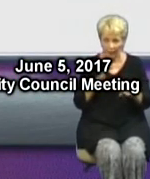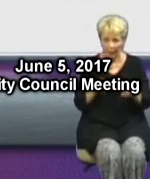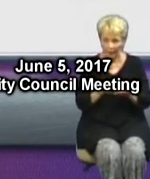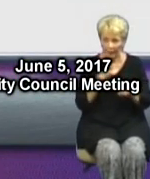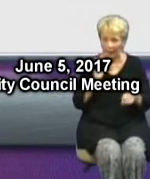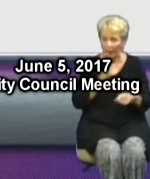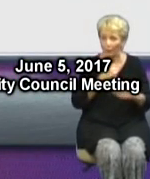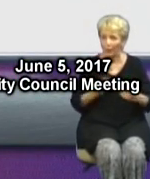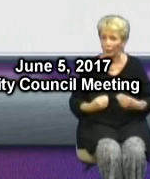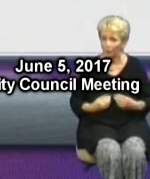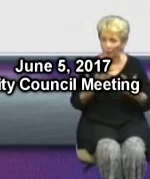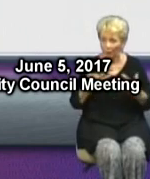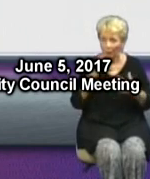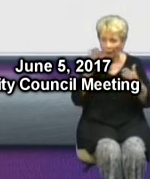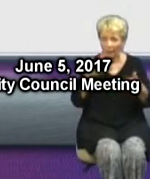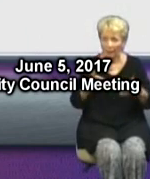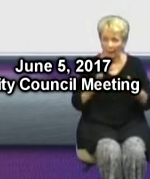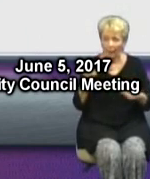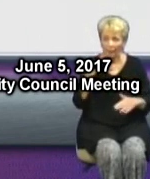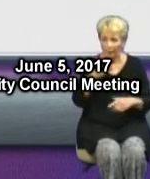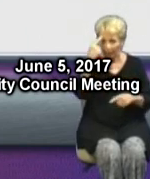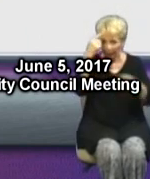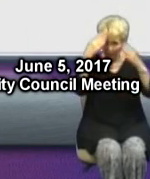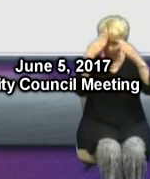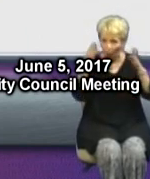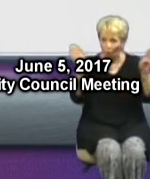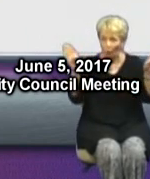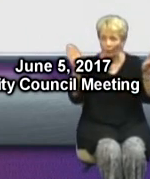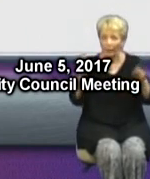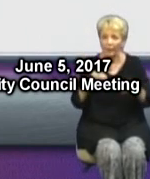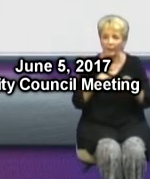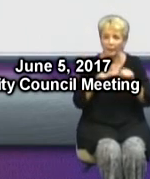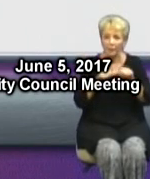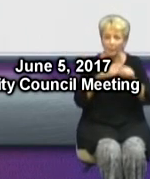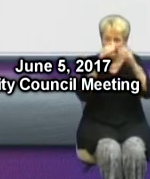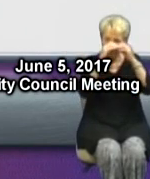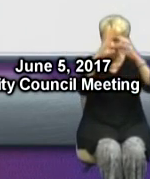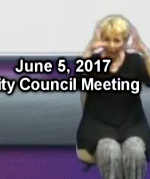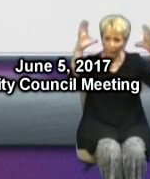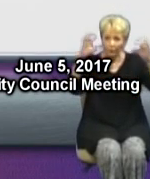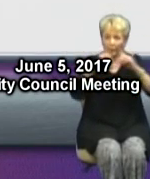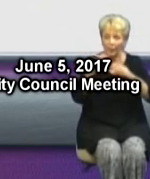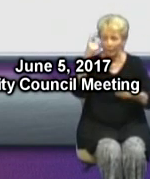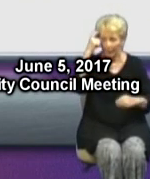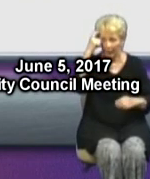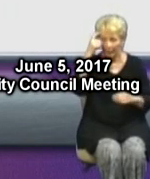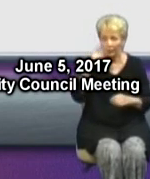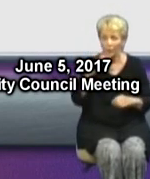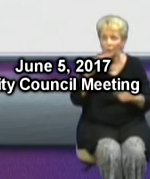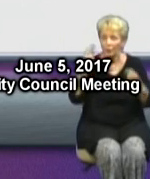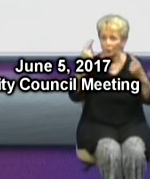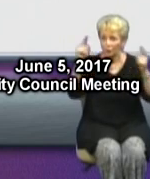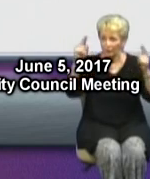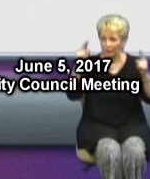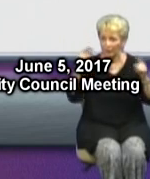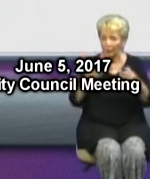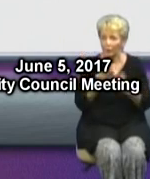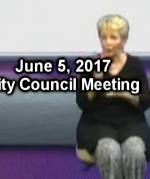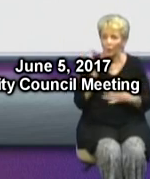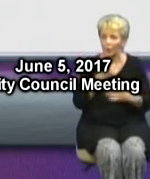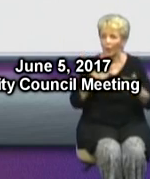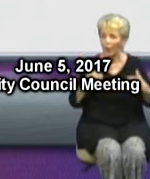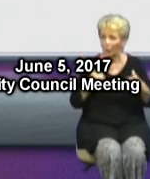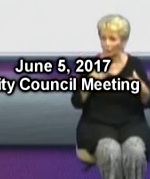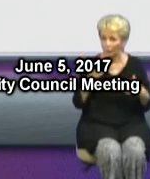inspiration, it will allow us to think broadly, to keep the big picture in mind, to achieve success through our